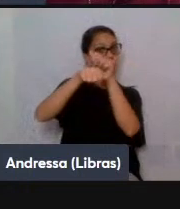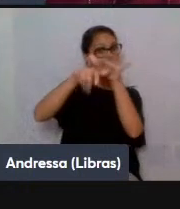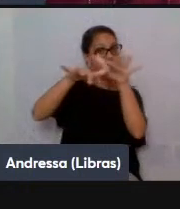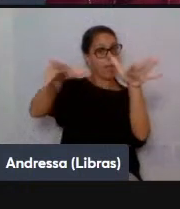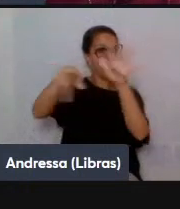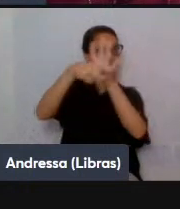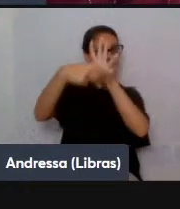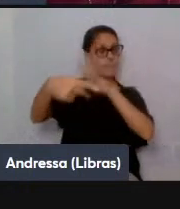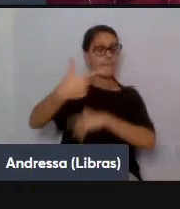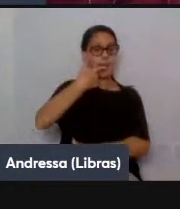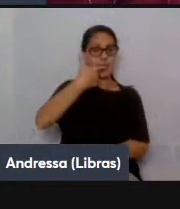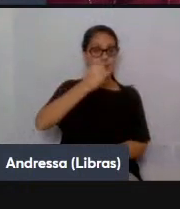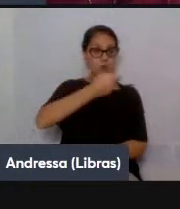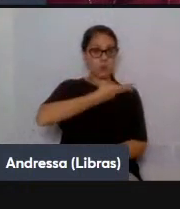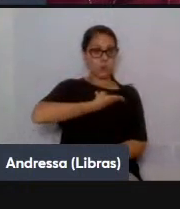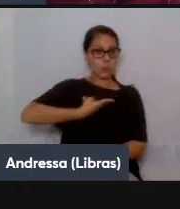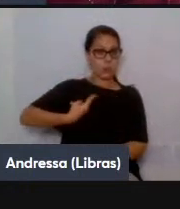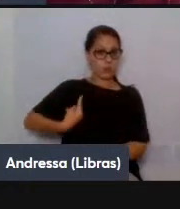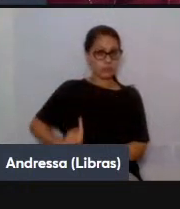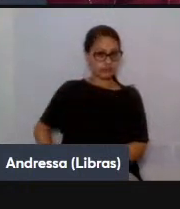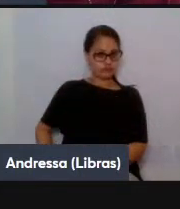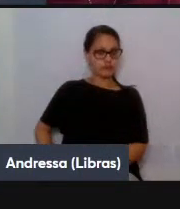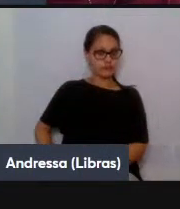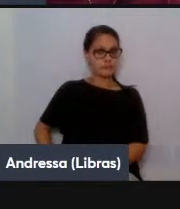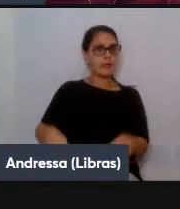chinesa, mas também